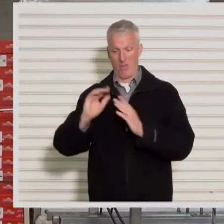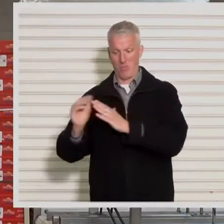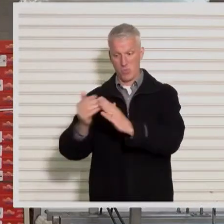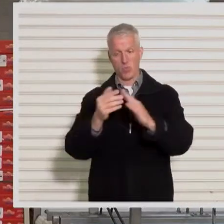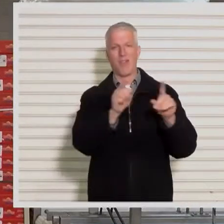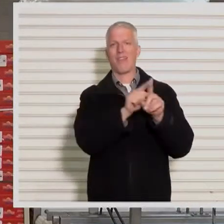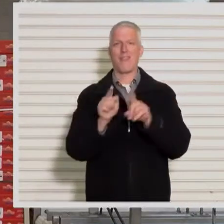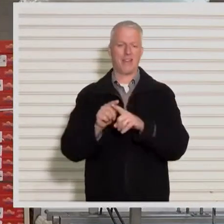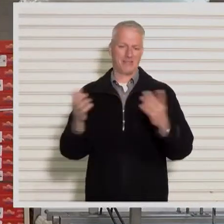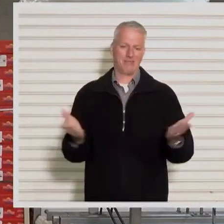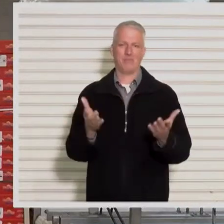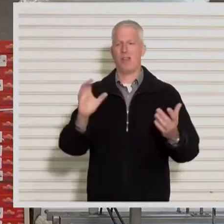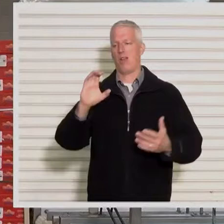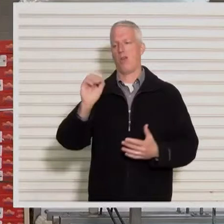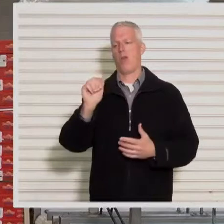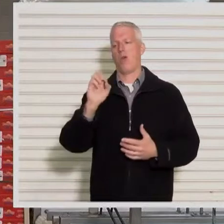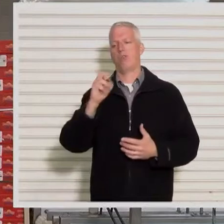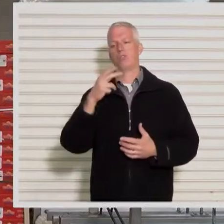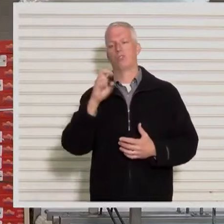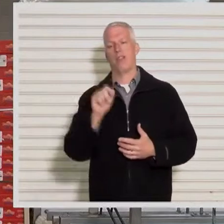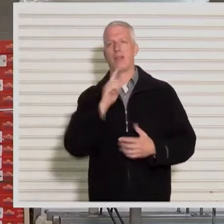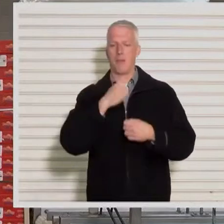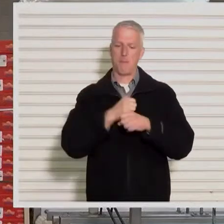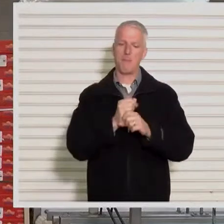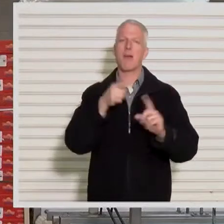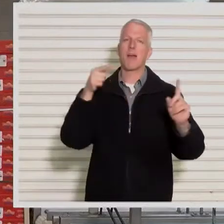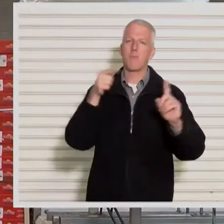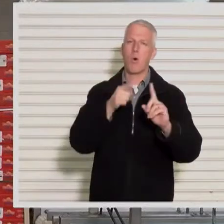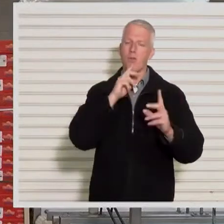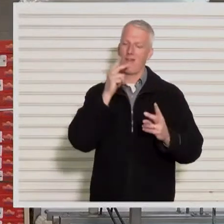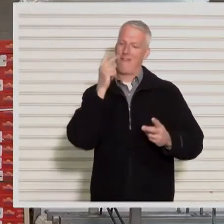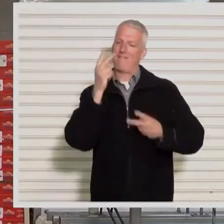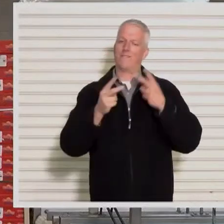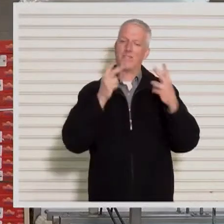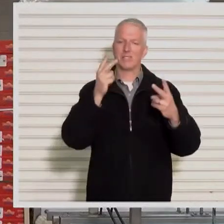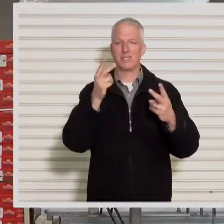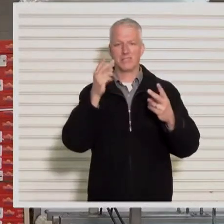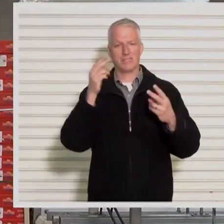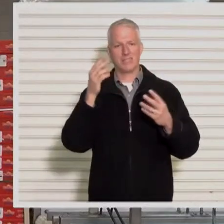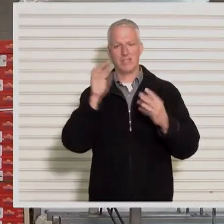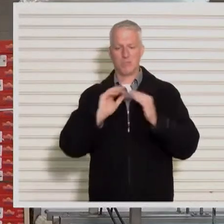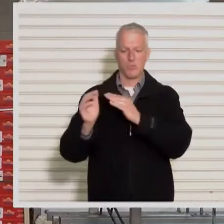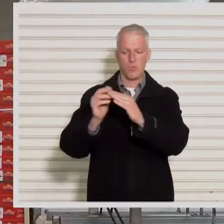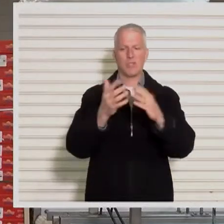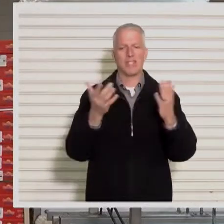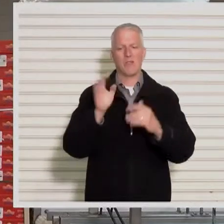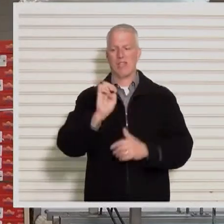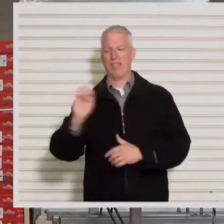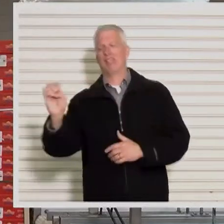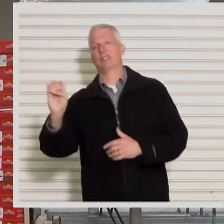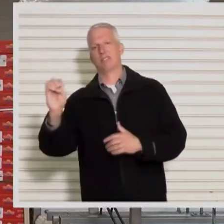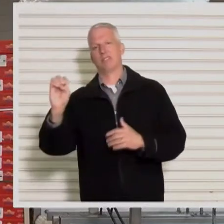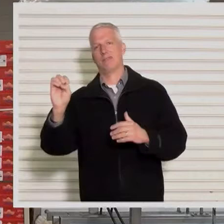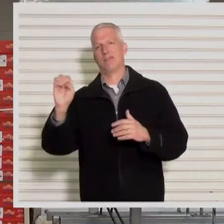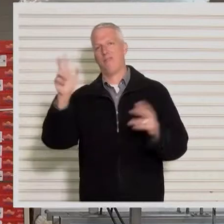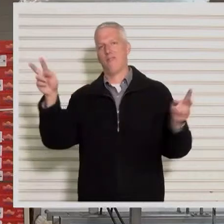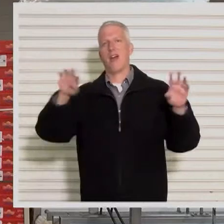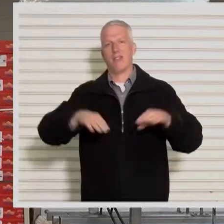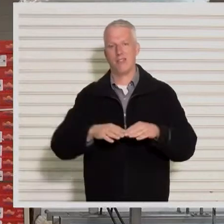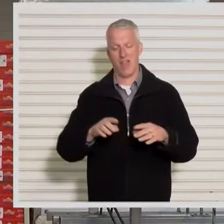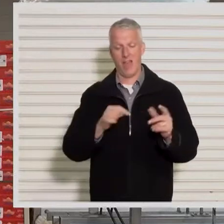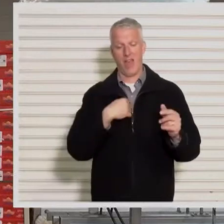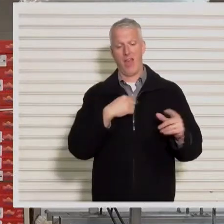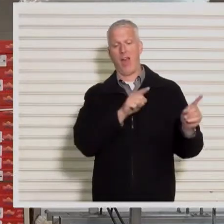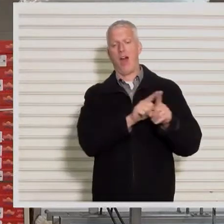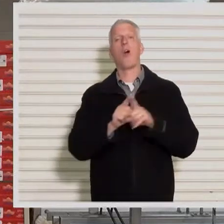like Coachella and has made it a point to visit communities in the eastern Coachella Valley. I also